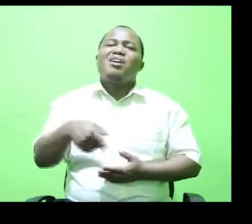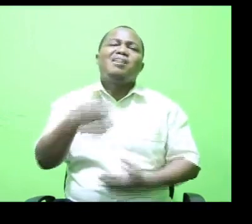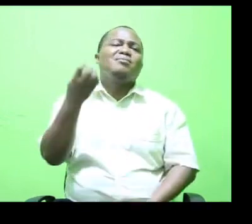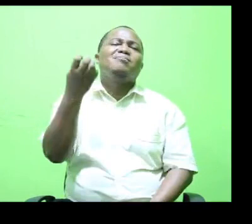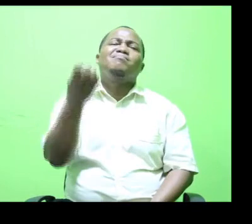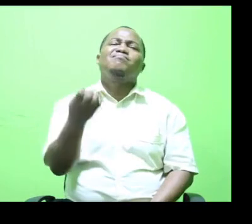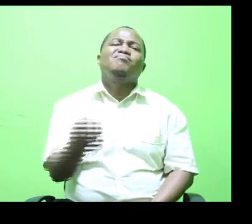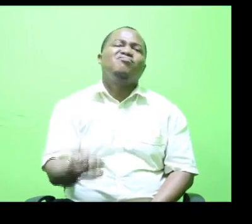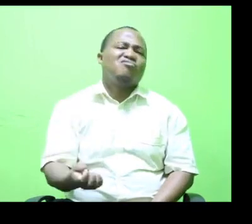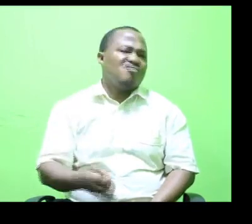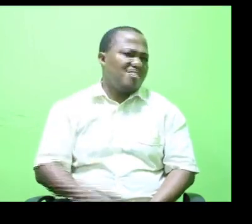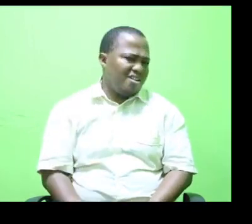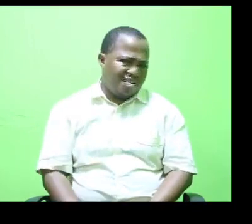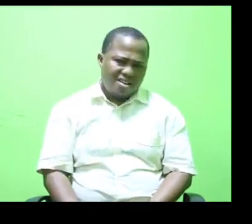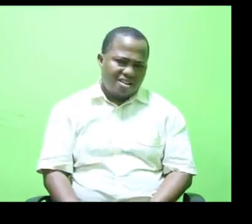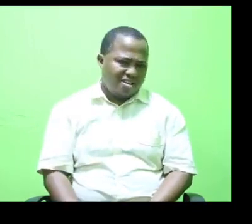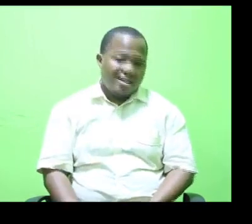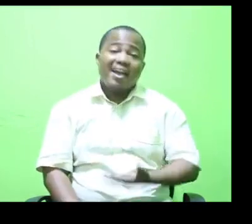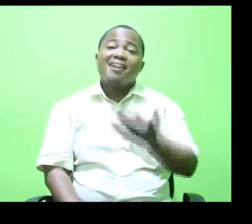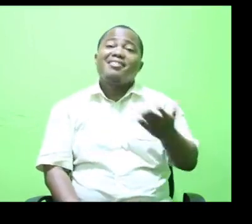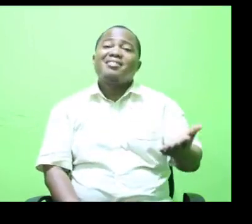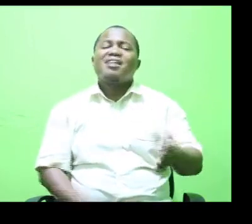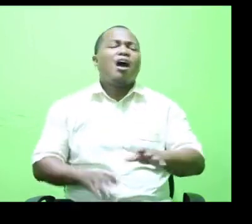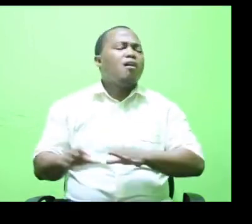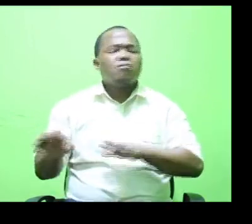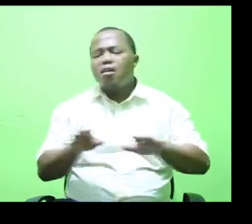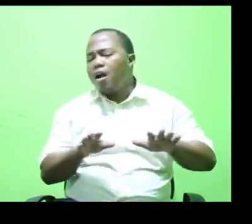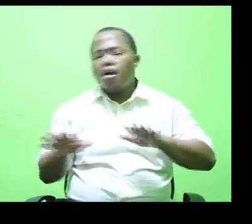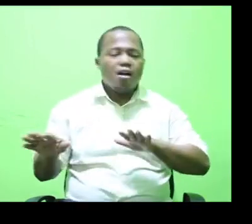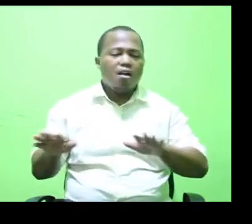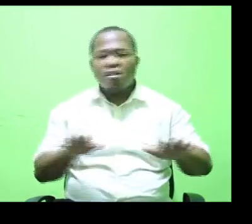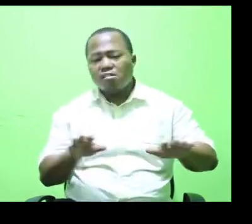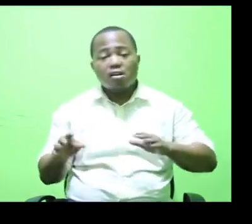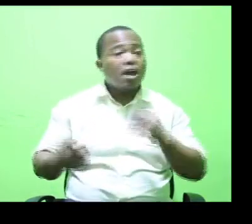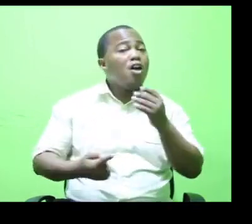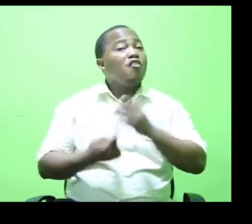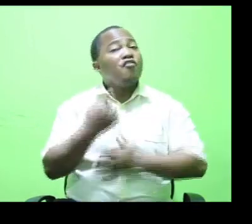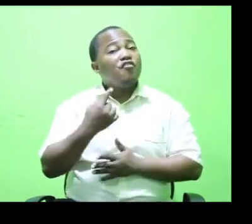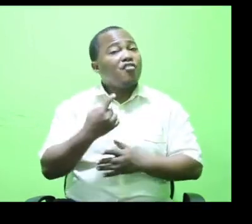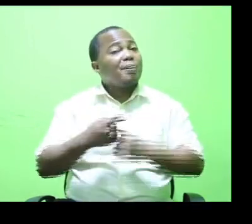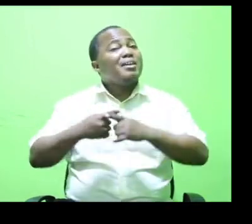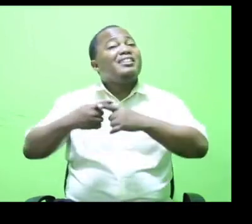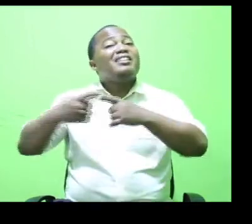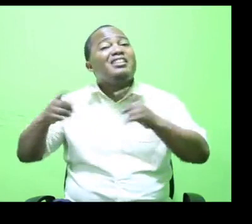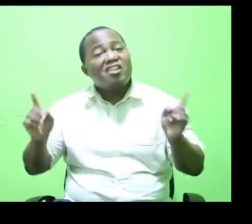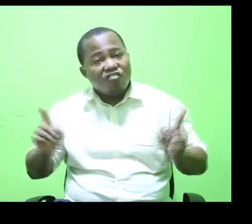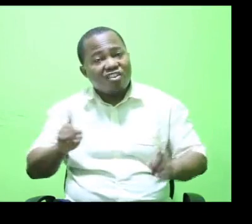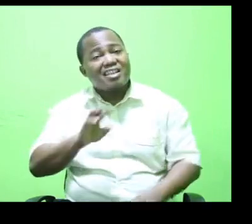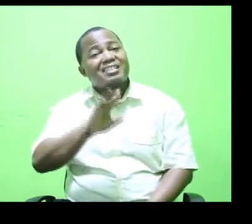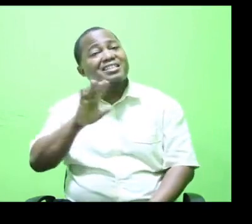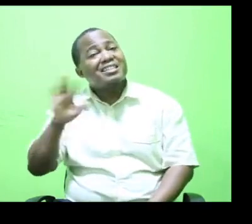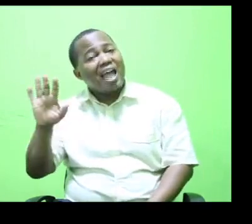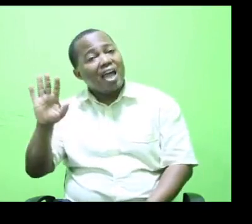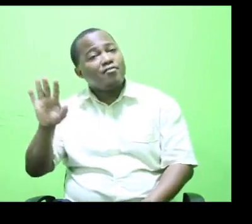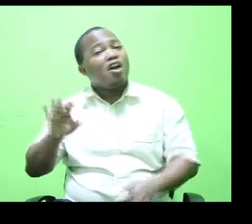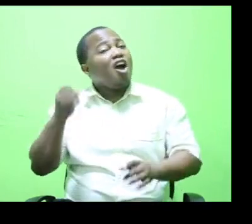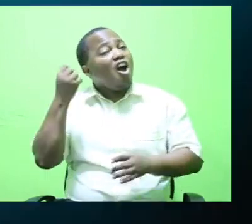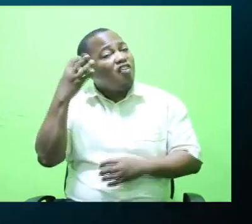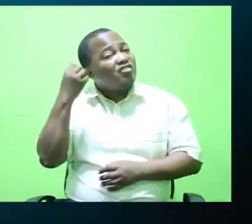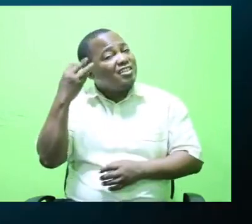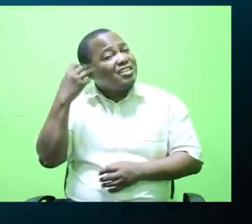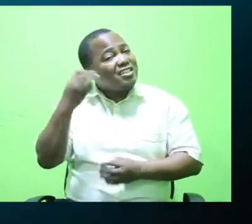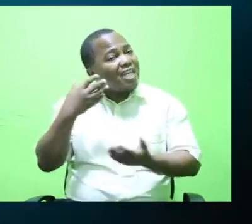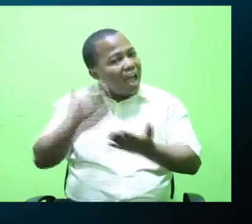poor, and that's why we'll suffer from different kinds of disease